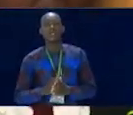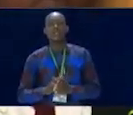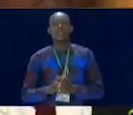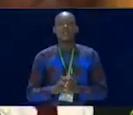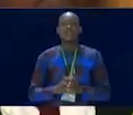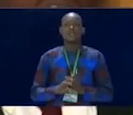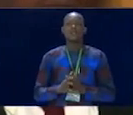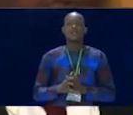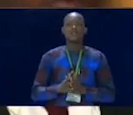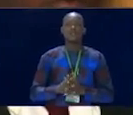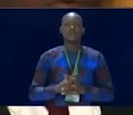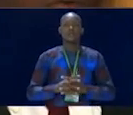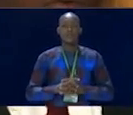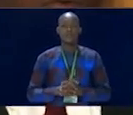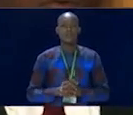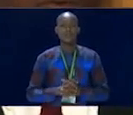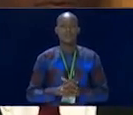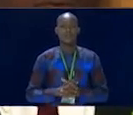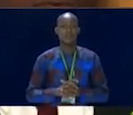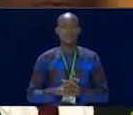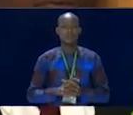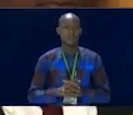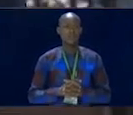Receive your divine touch.